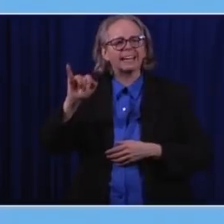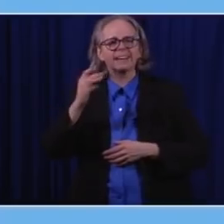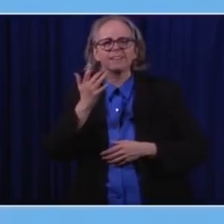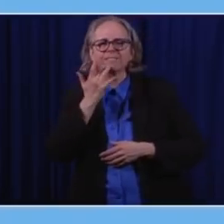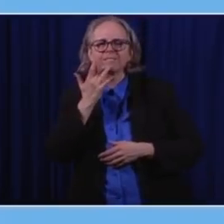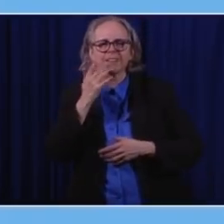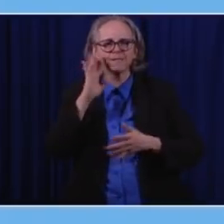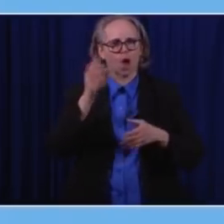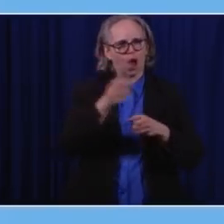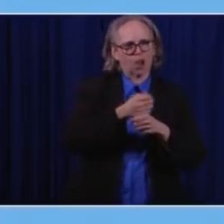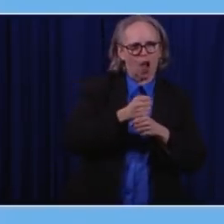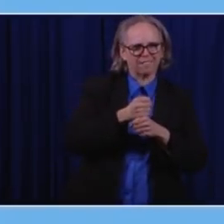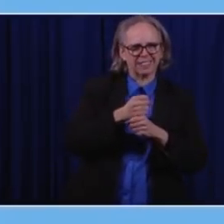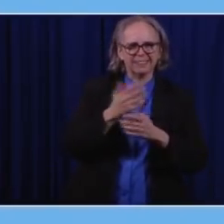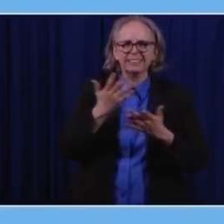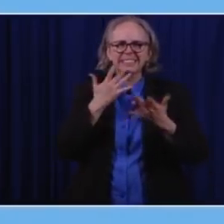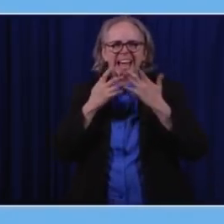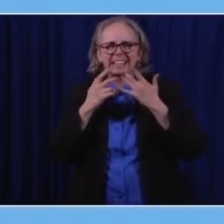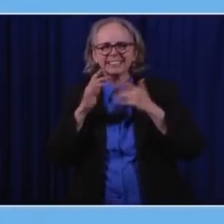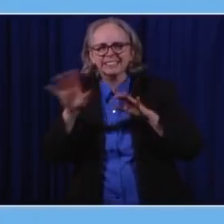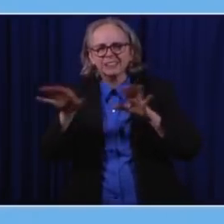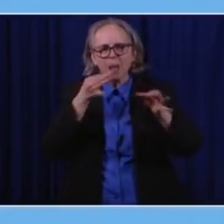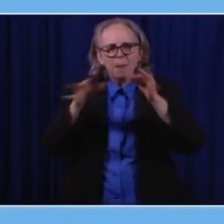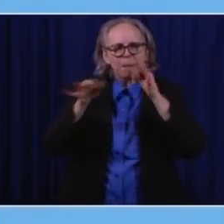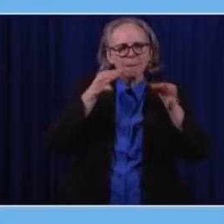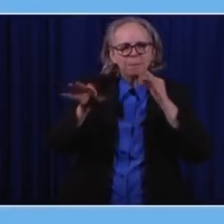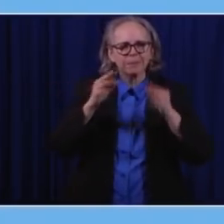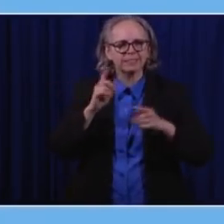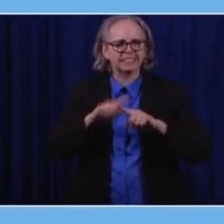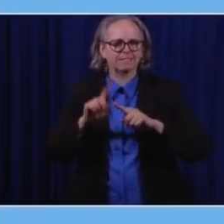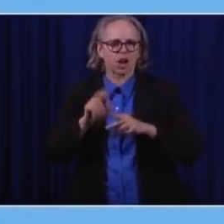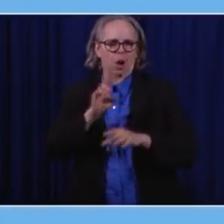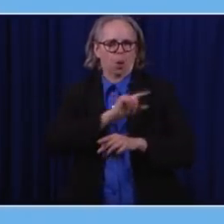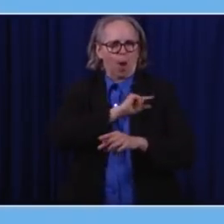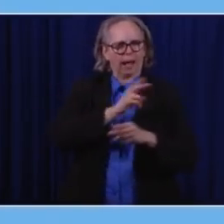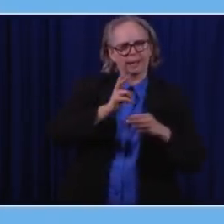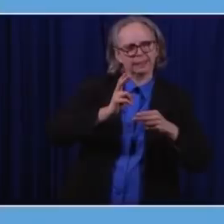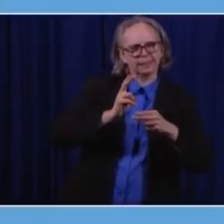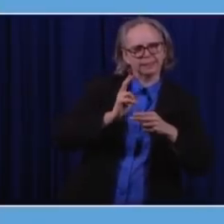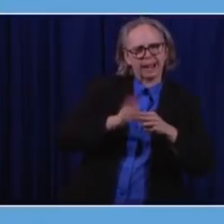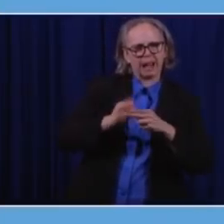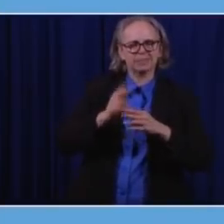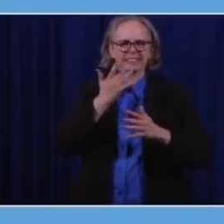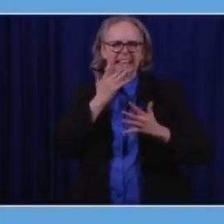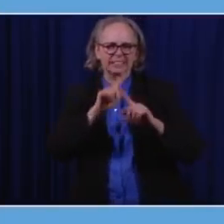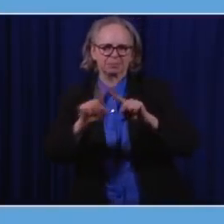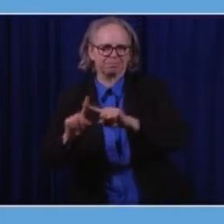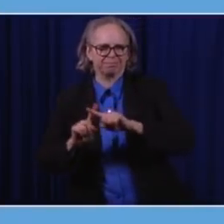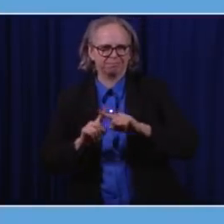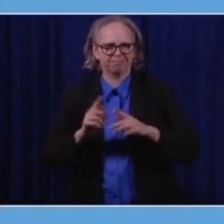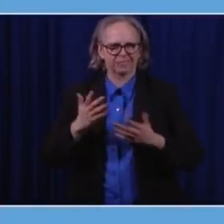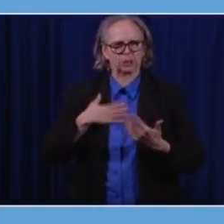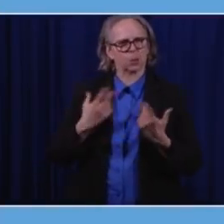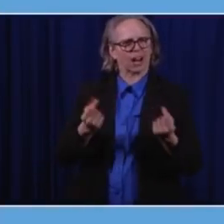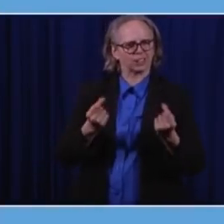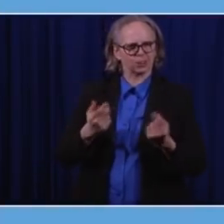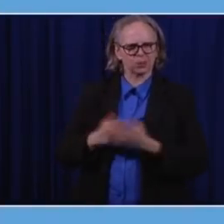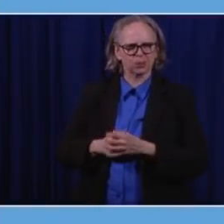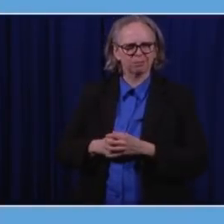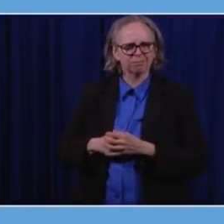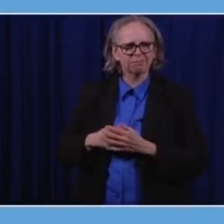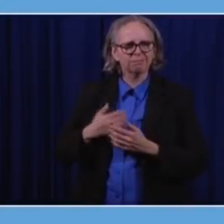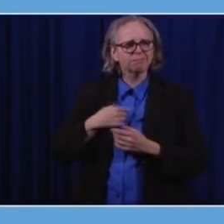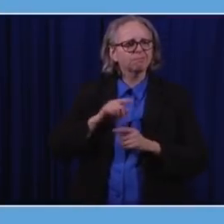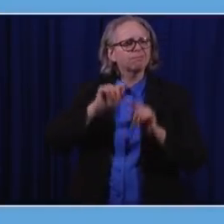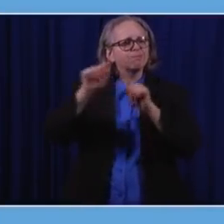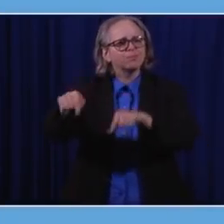taste and quantify quality of coffee. I did start the year off in Uganda and Ethiopia, but I probably would have followed